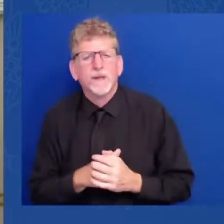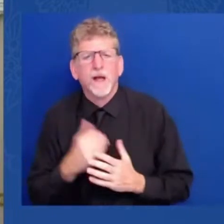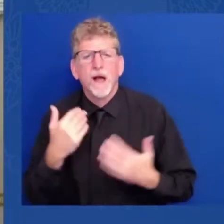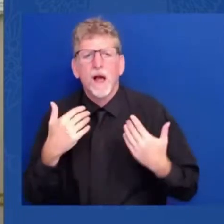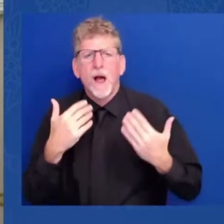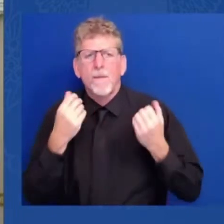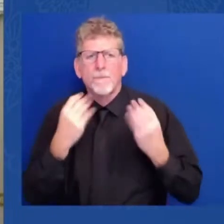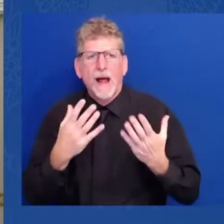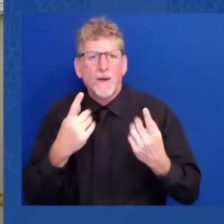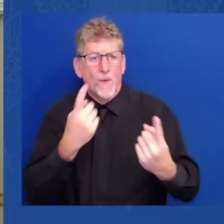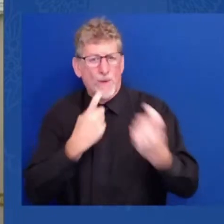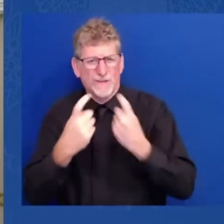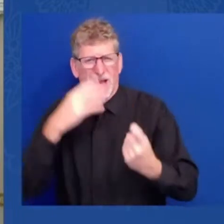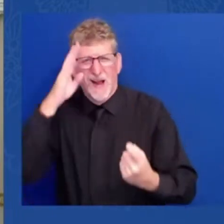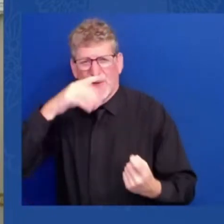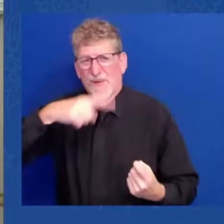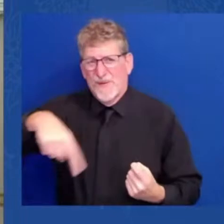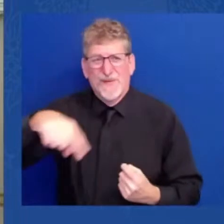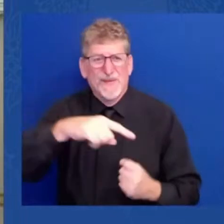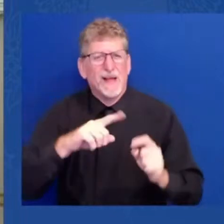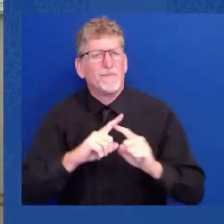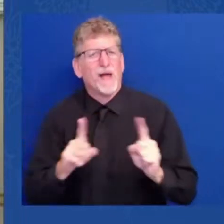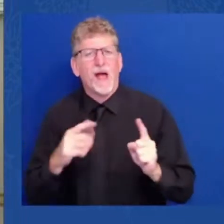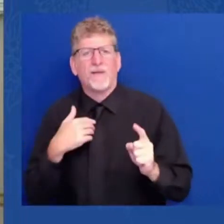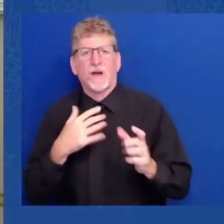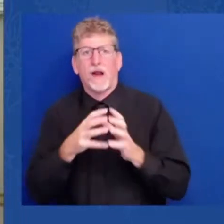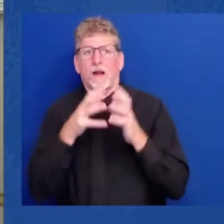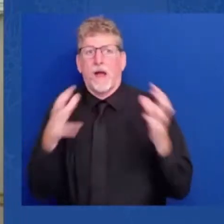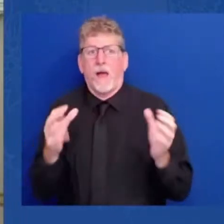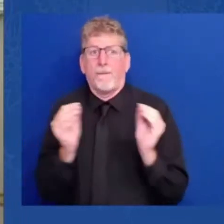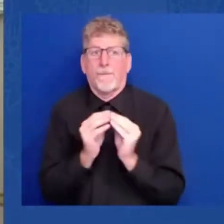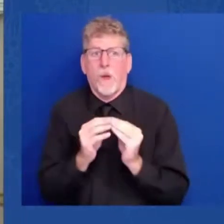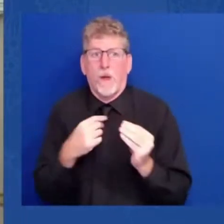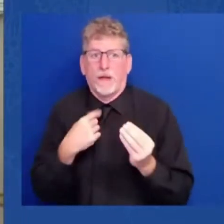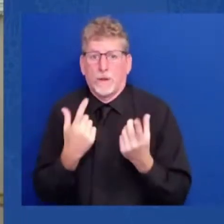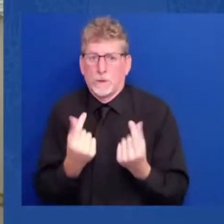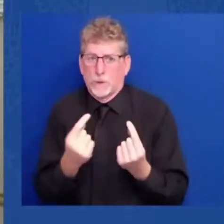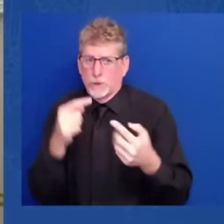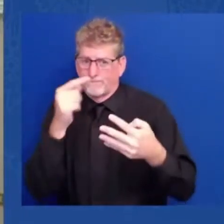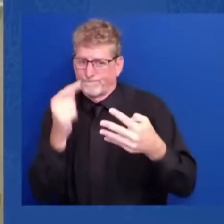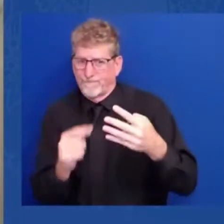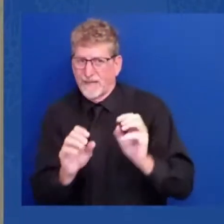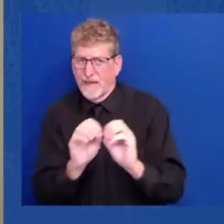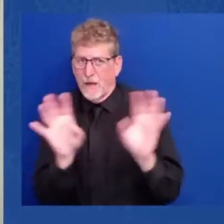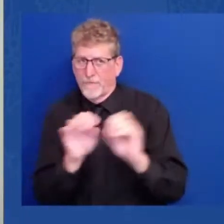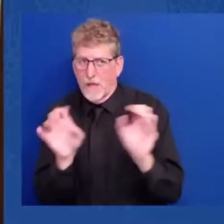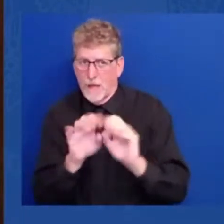more that has to be made clear, and I'm going to hold on that until we get more information. Thank you. Appreciate it.